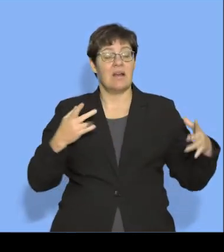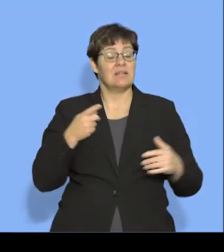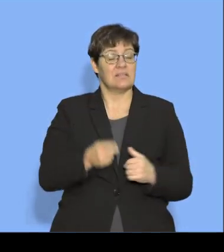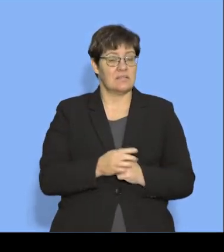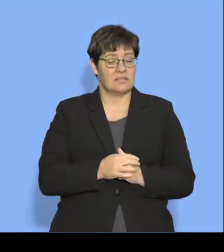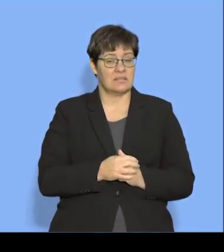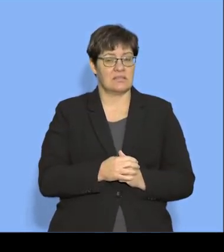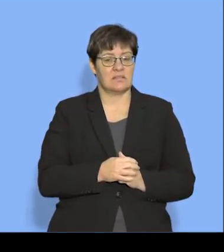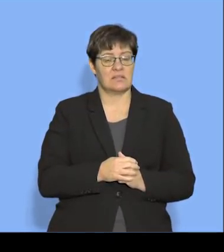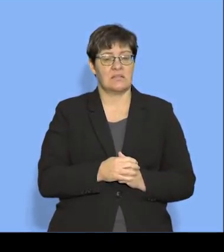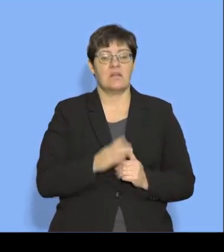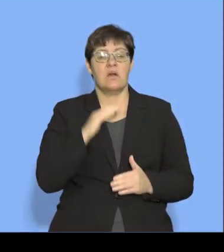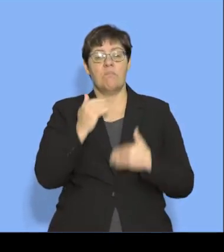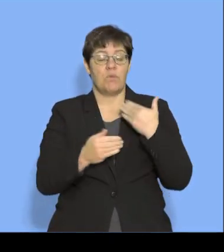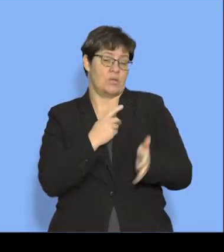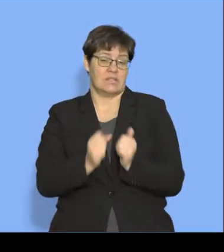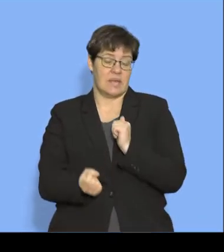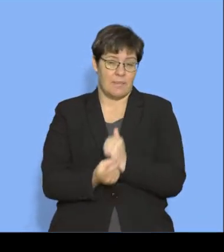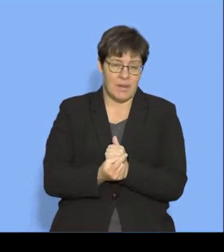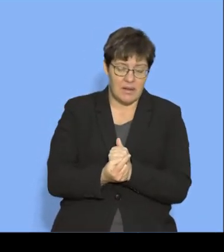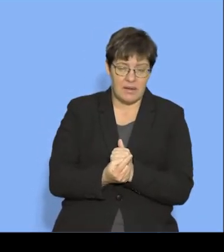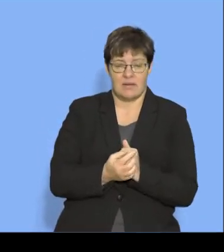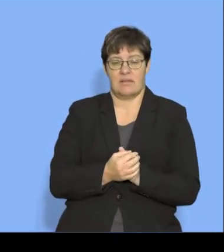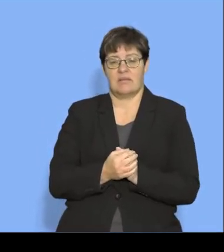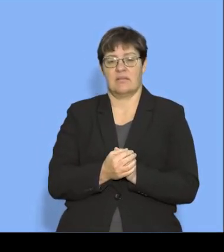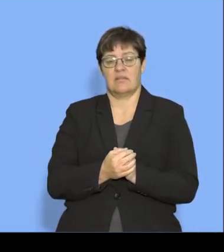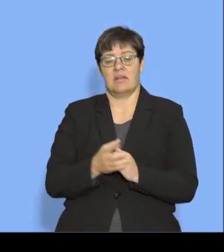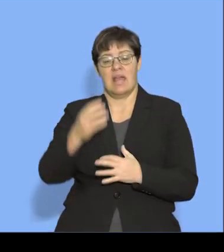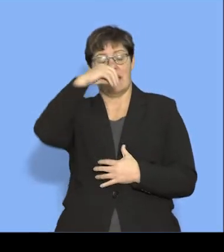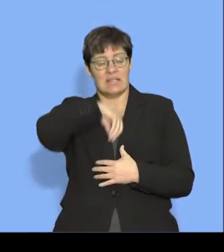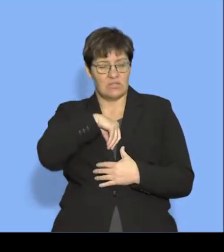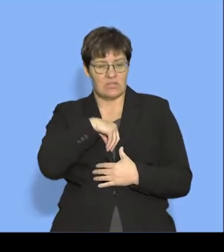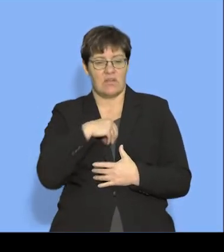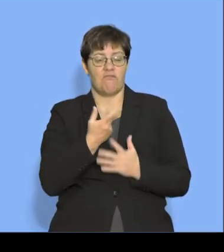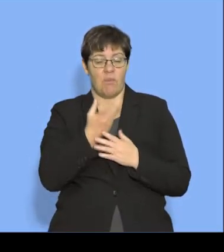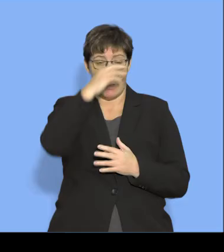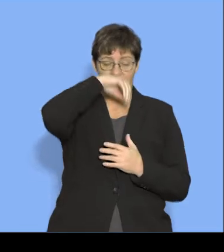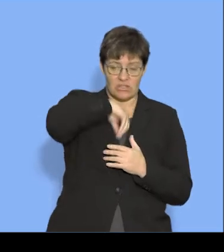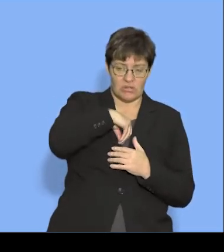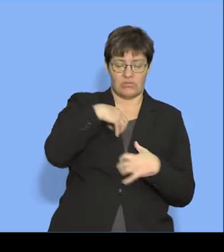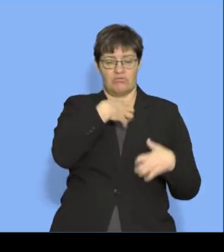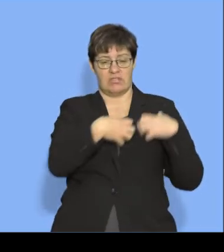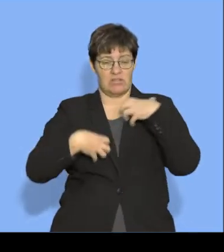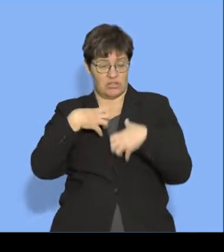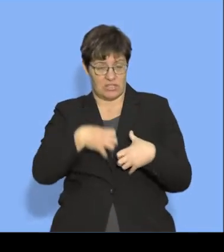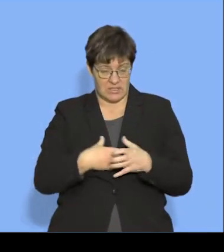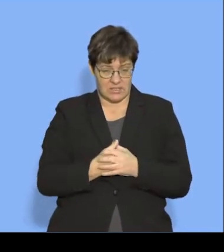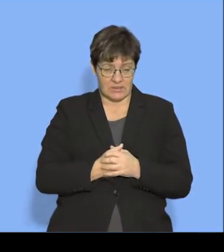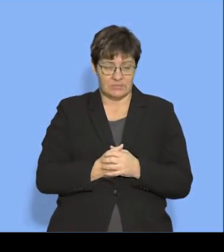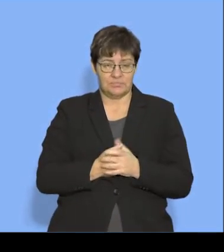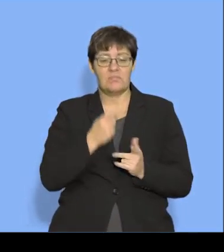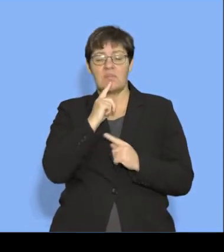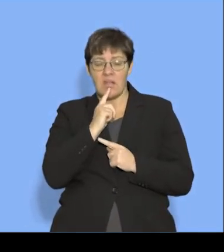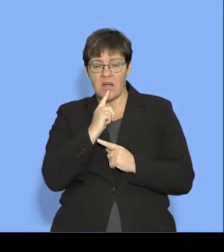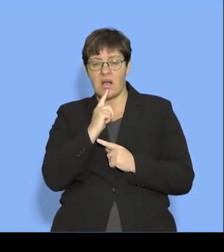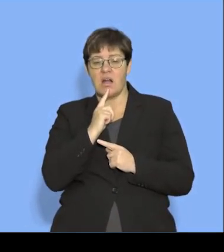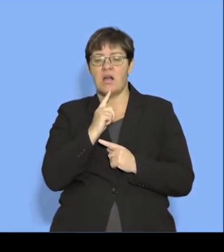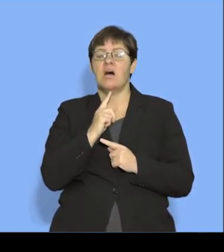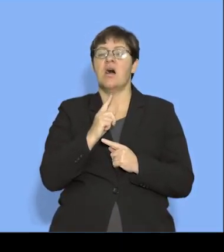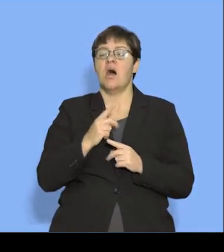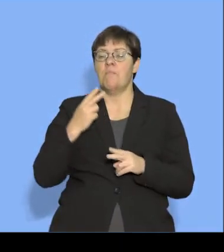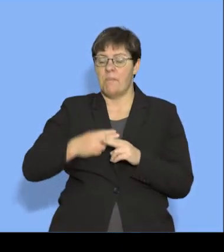with how the process occurs. We looked at ingestion, then from ingestion to digestion, the process of